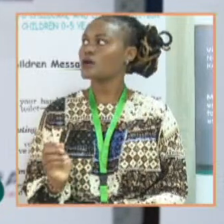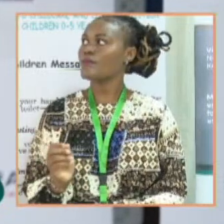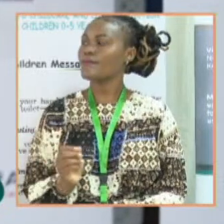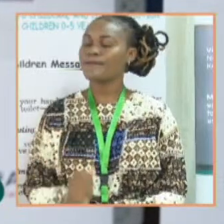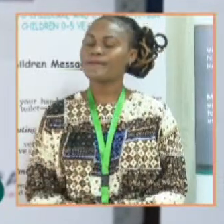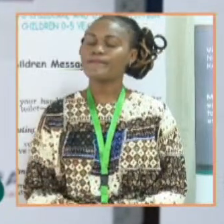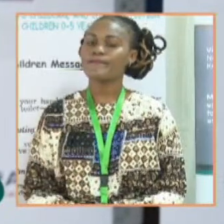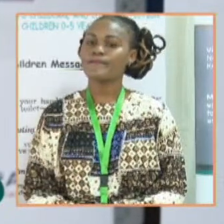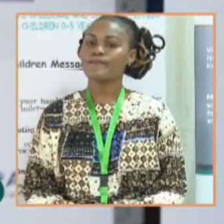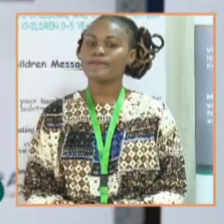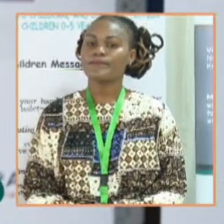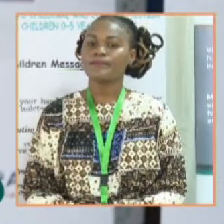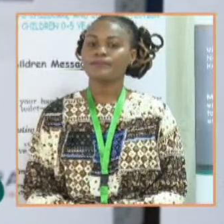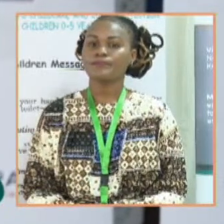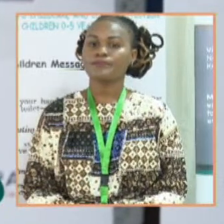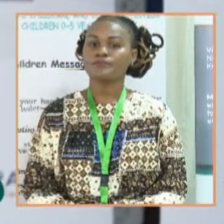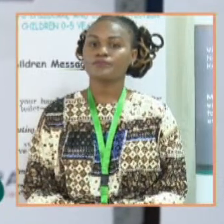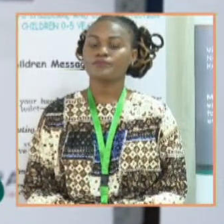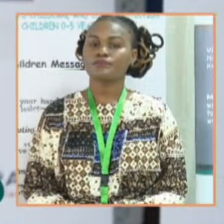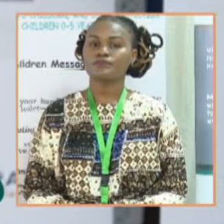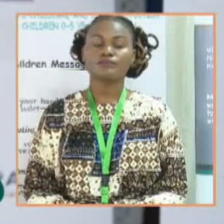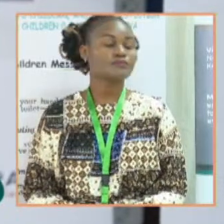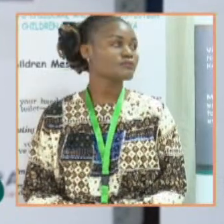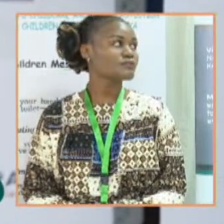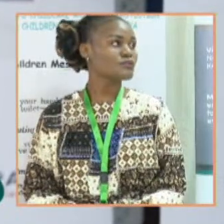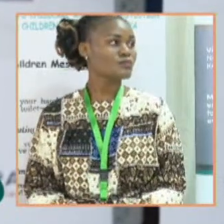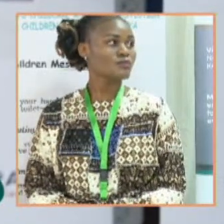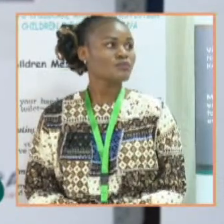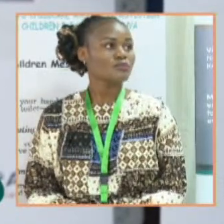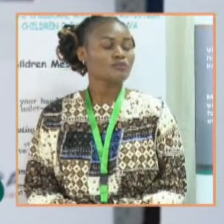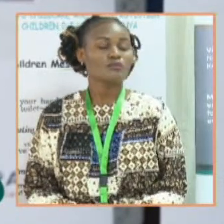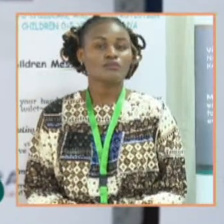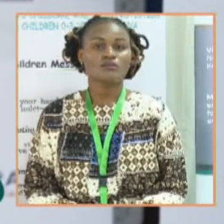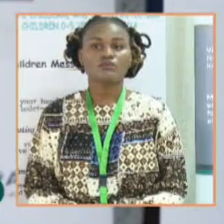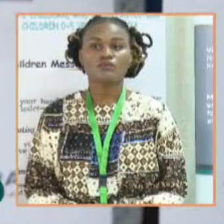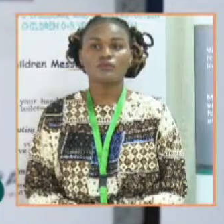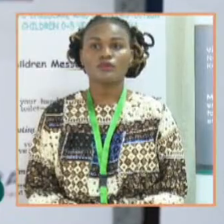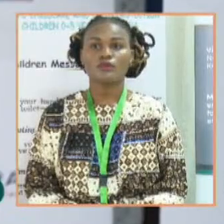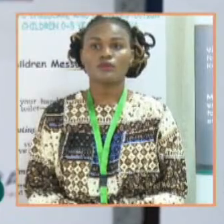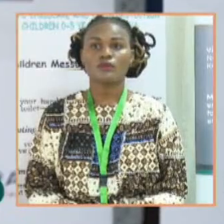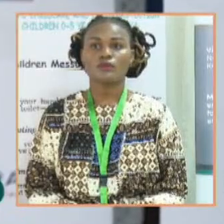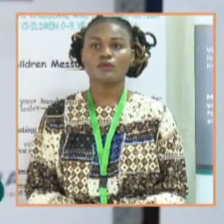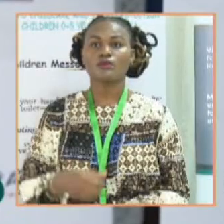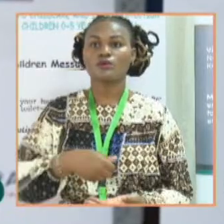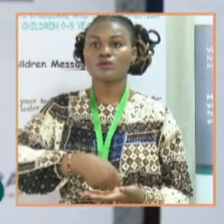101% that went over and above that what was in the budget.